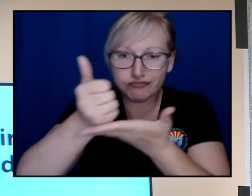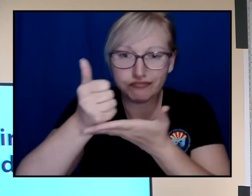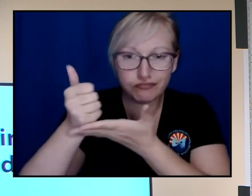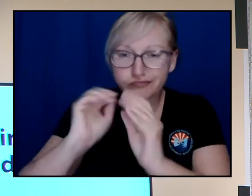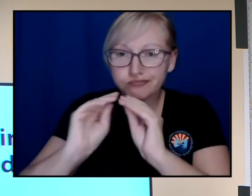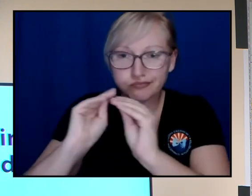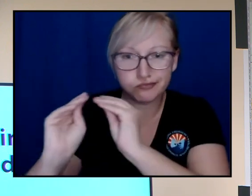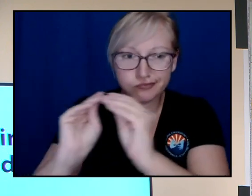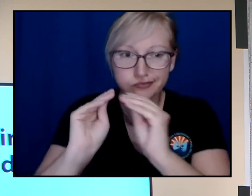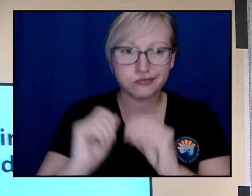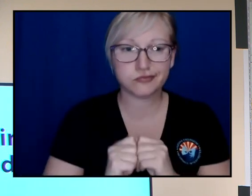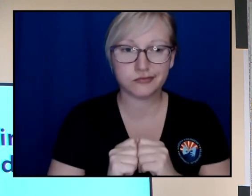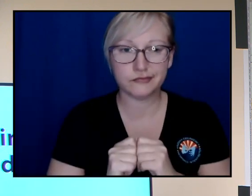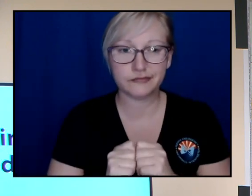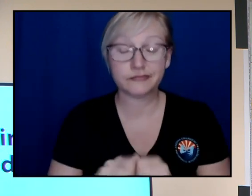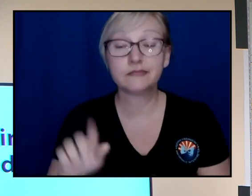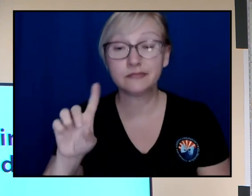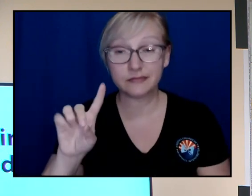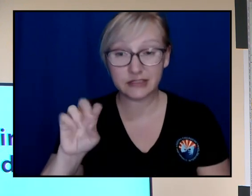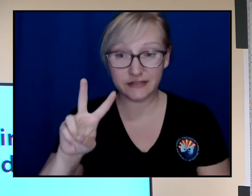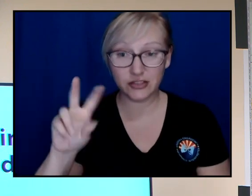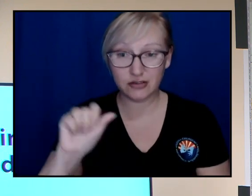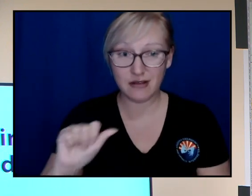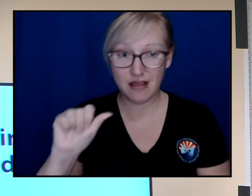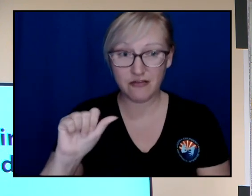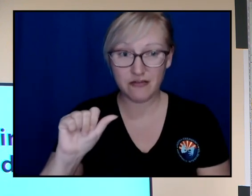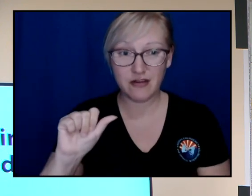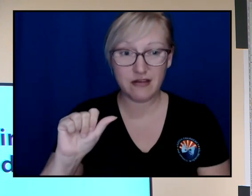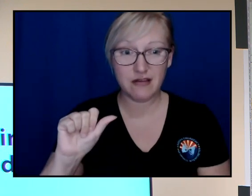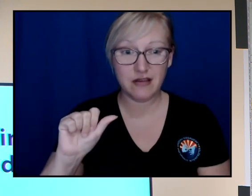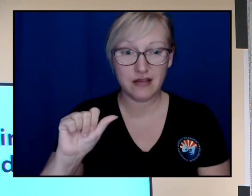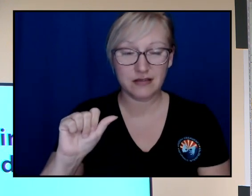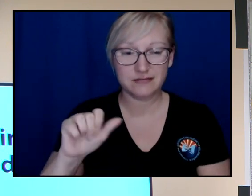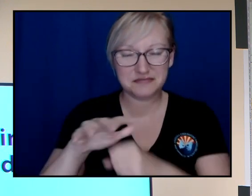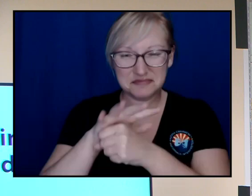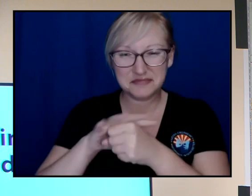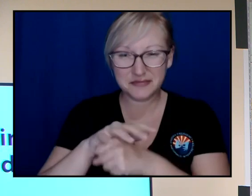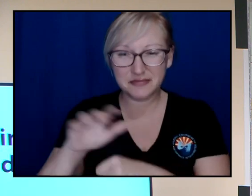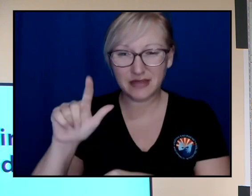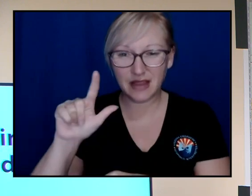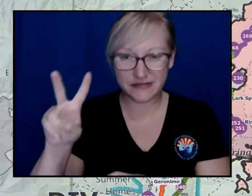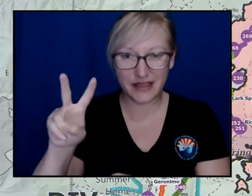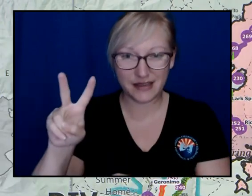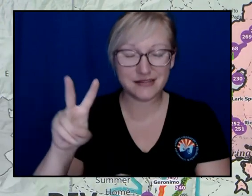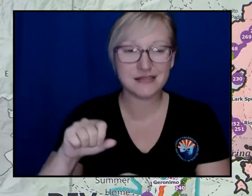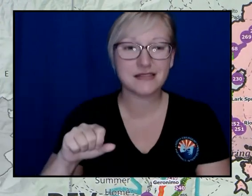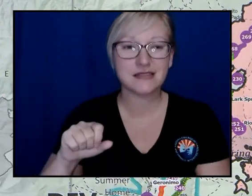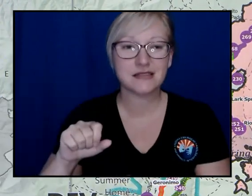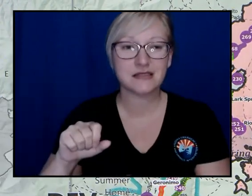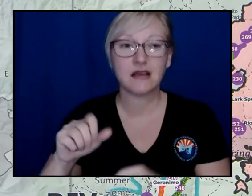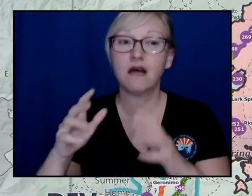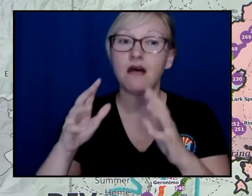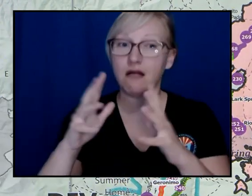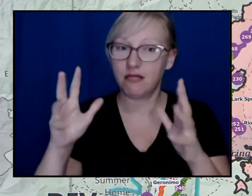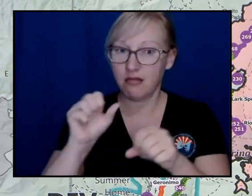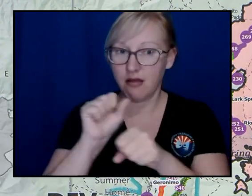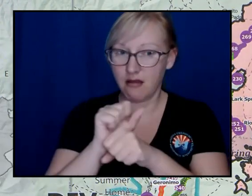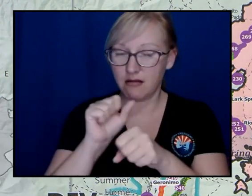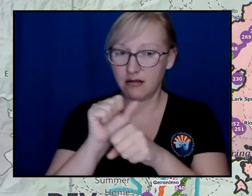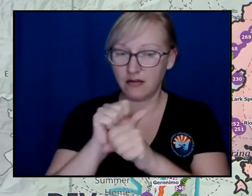Alpha, kind of north and west of Las Vegas, we've had a lot of work going on in